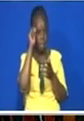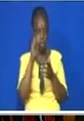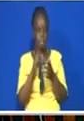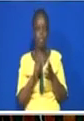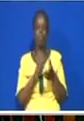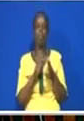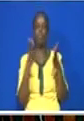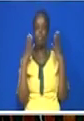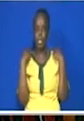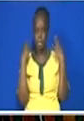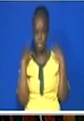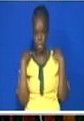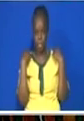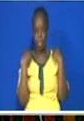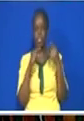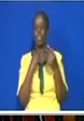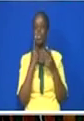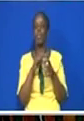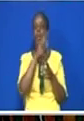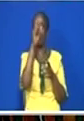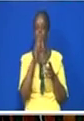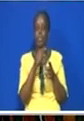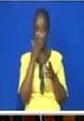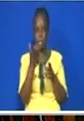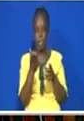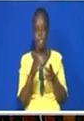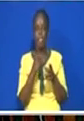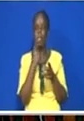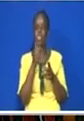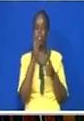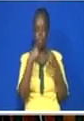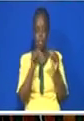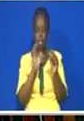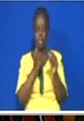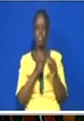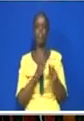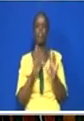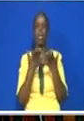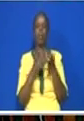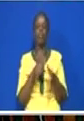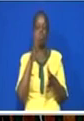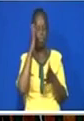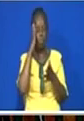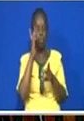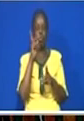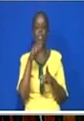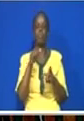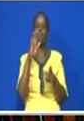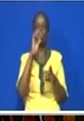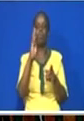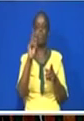or practically. So our question here is testing us on how to determine the